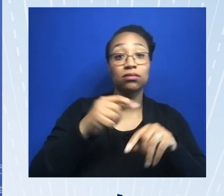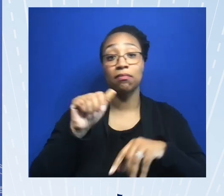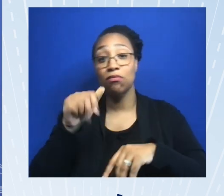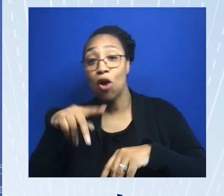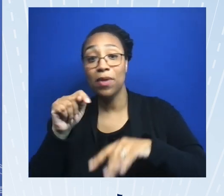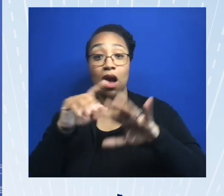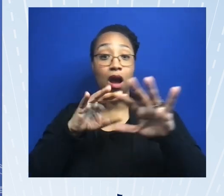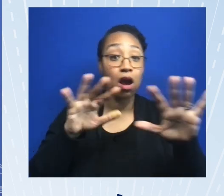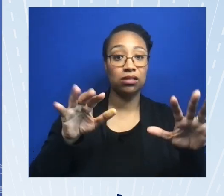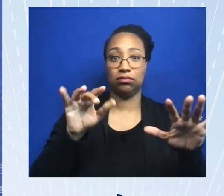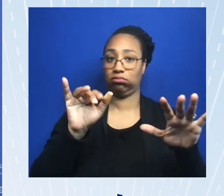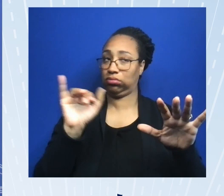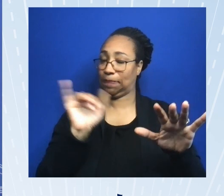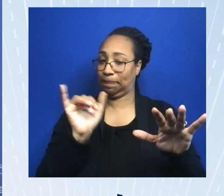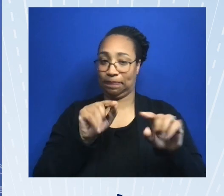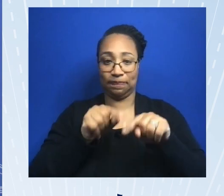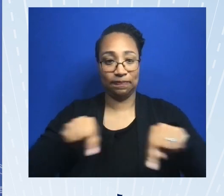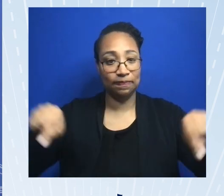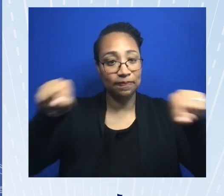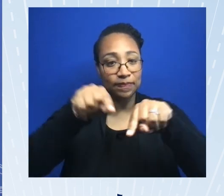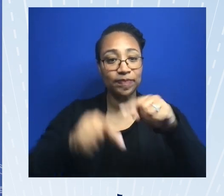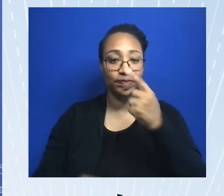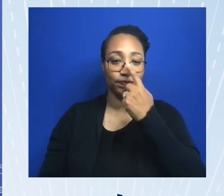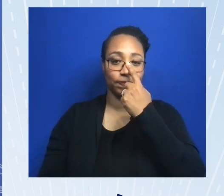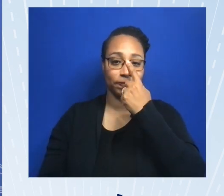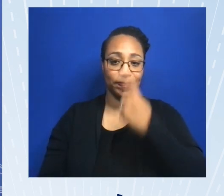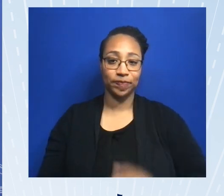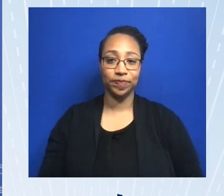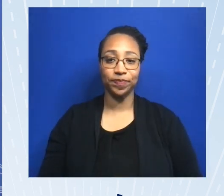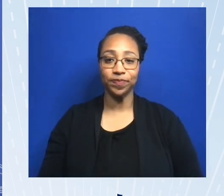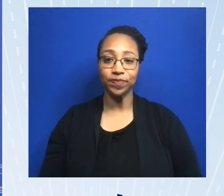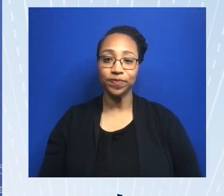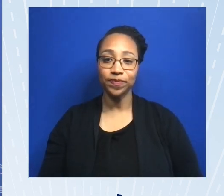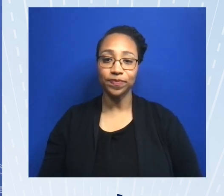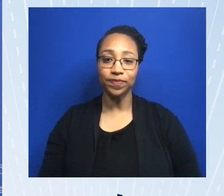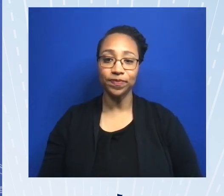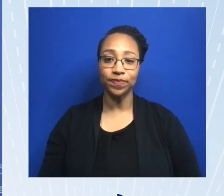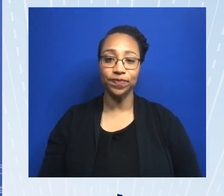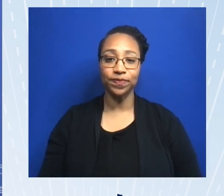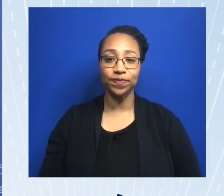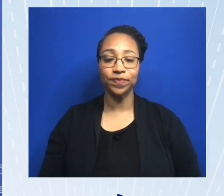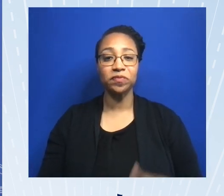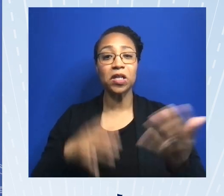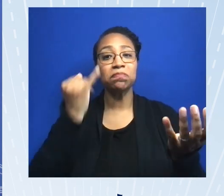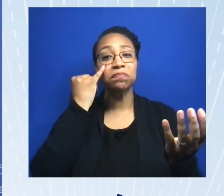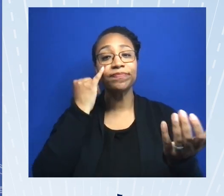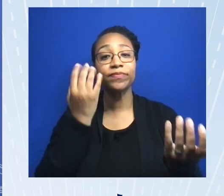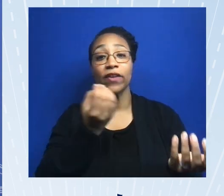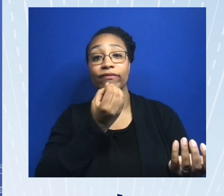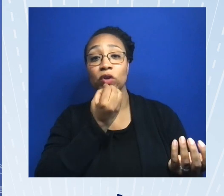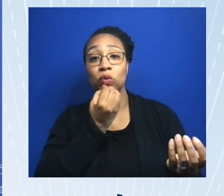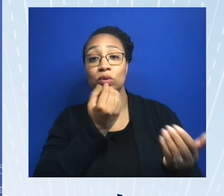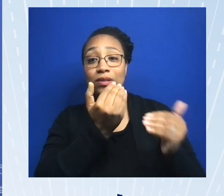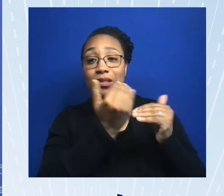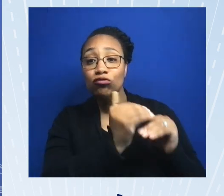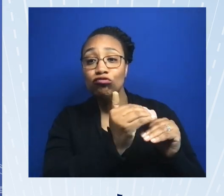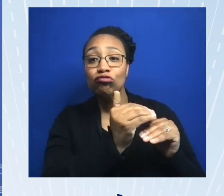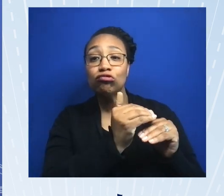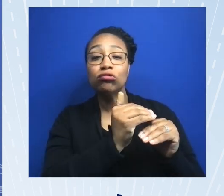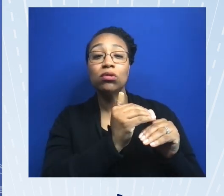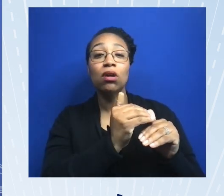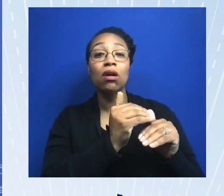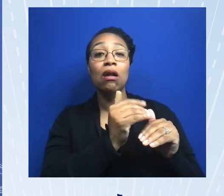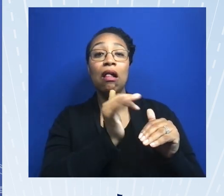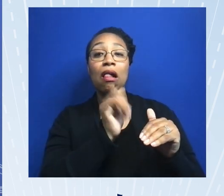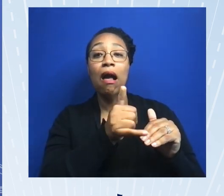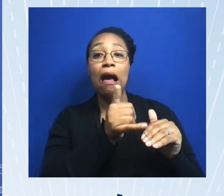consumers with religious dietary needs, including kosher and halal foods. And 8 federal agencies are making sure